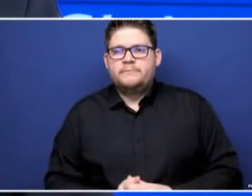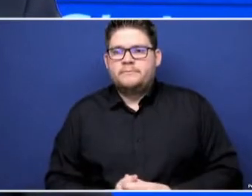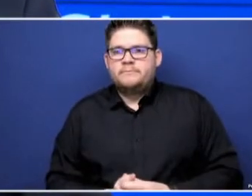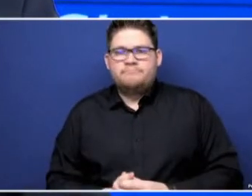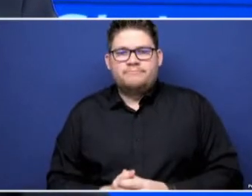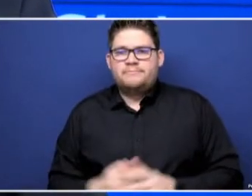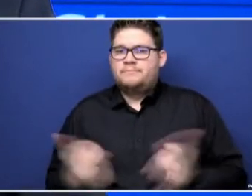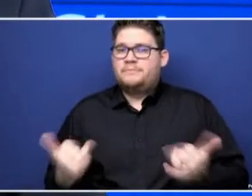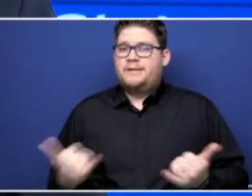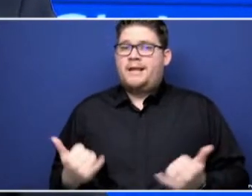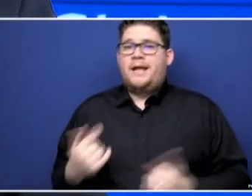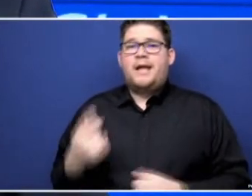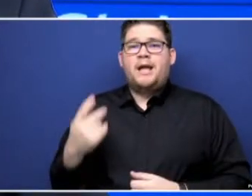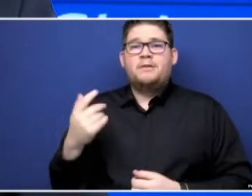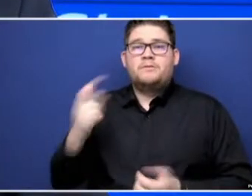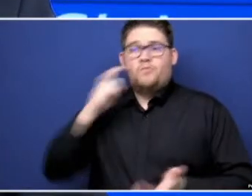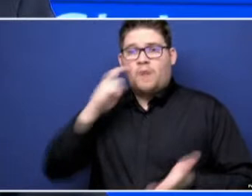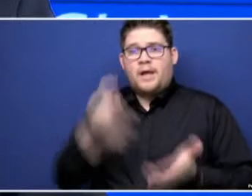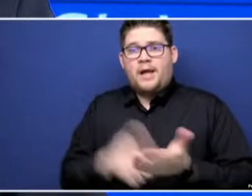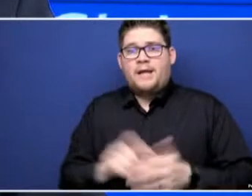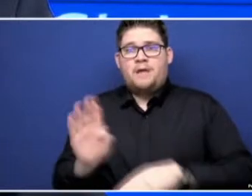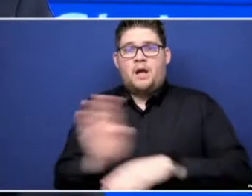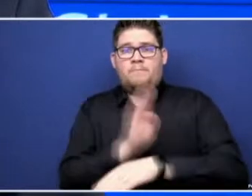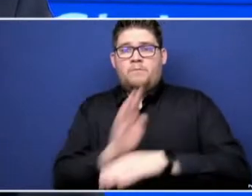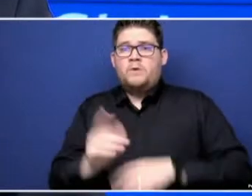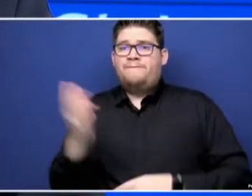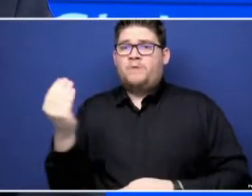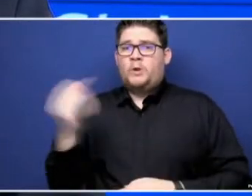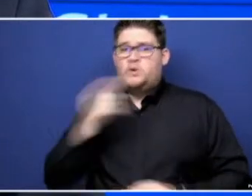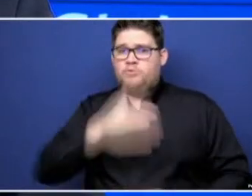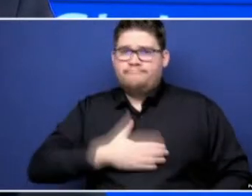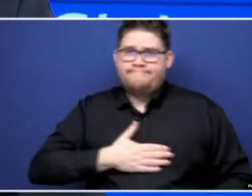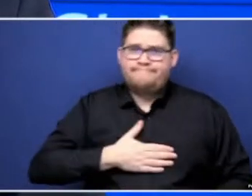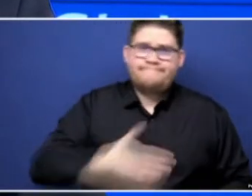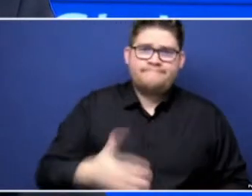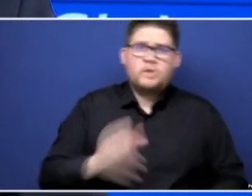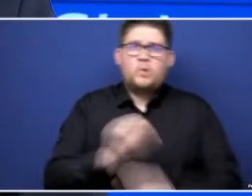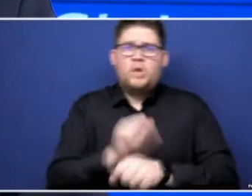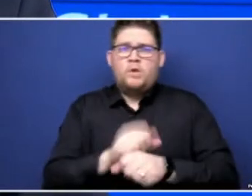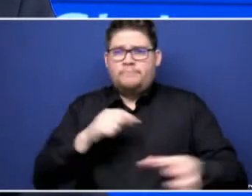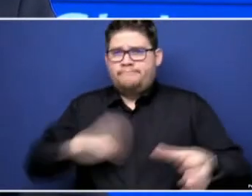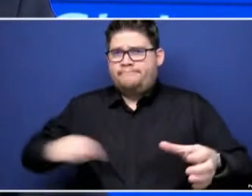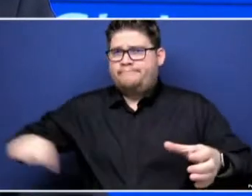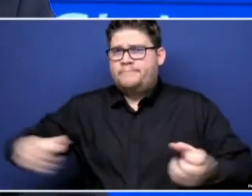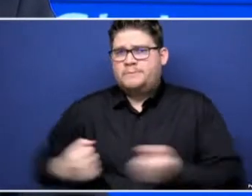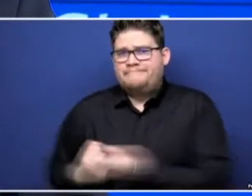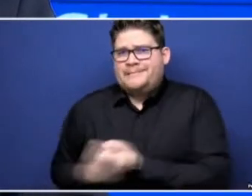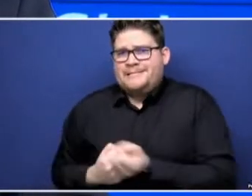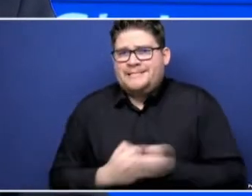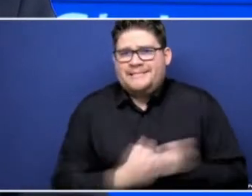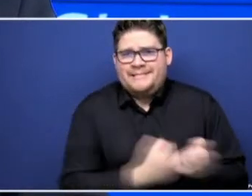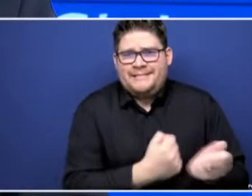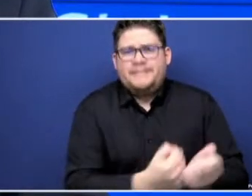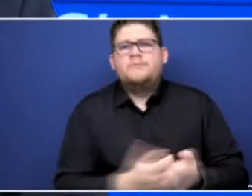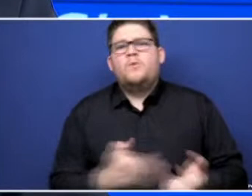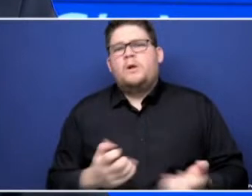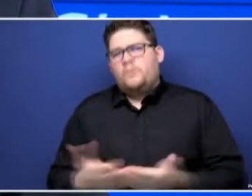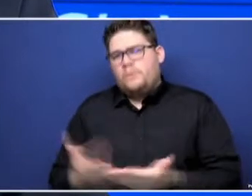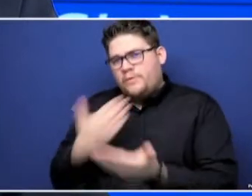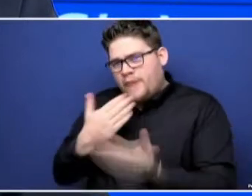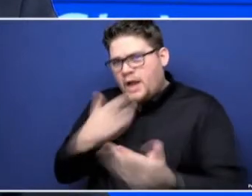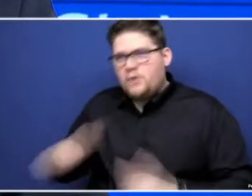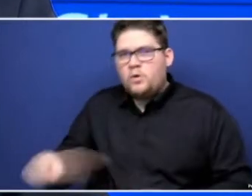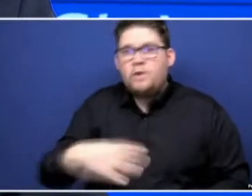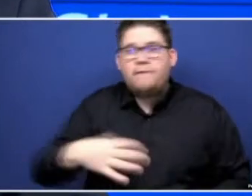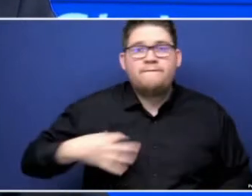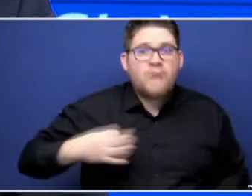allow cruise ships to bypass BC. And it was revealed that that meeting was turned down by the tourism industry. And so I'm just wondering if you